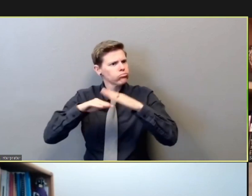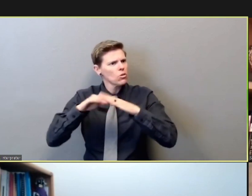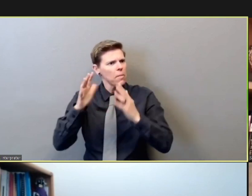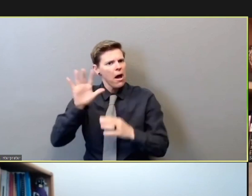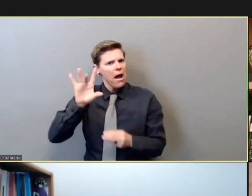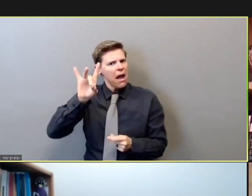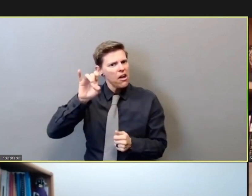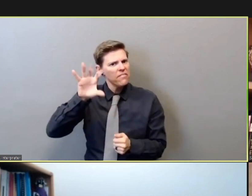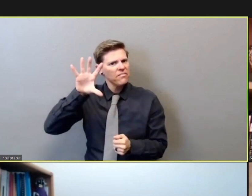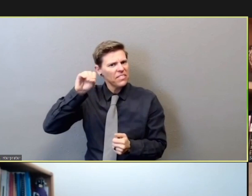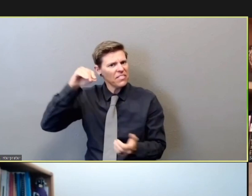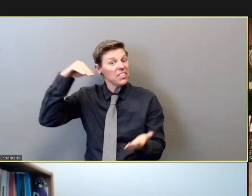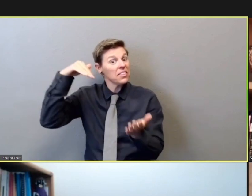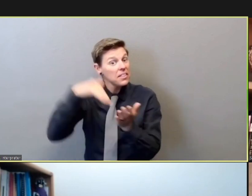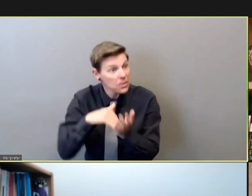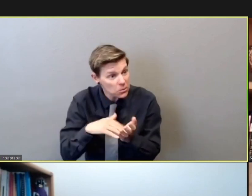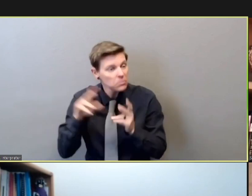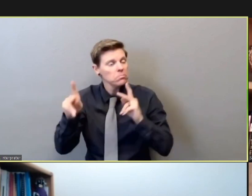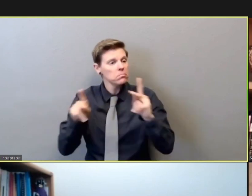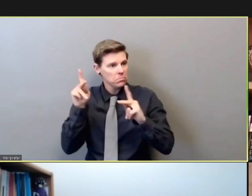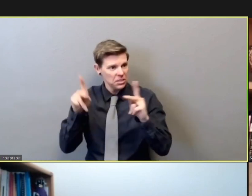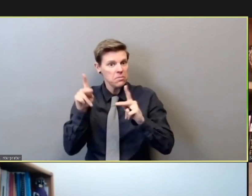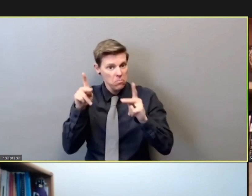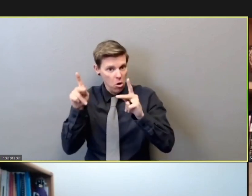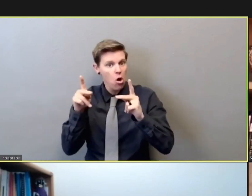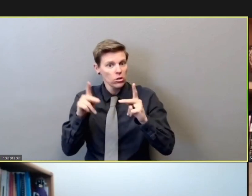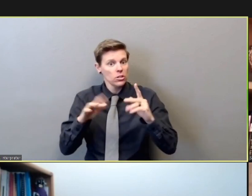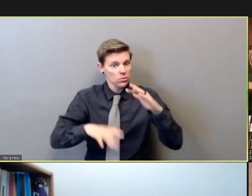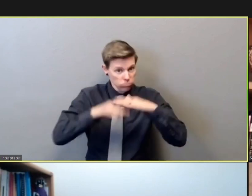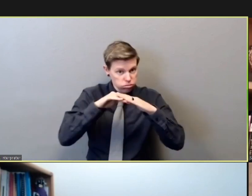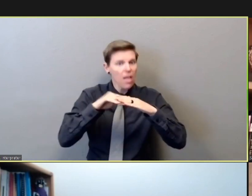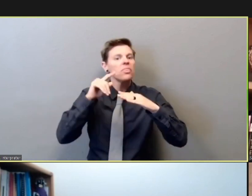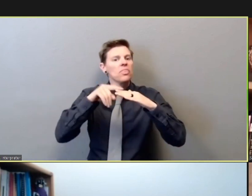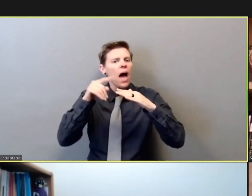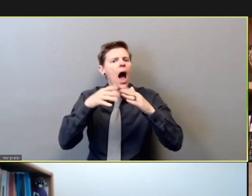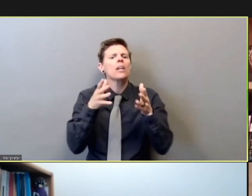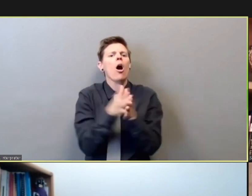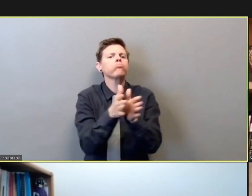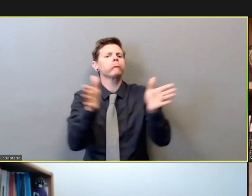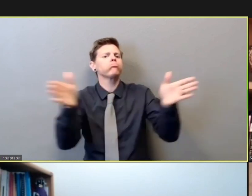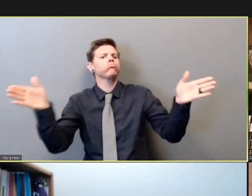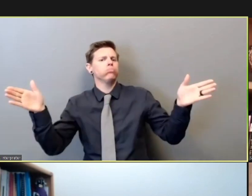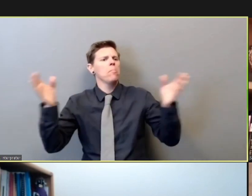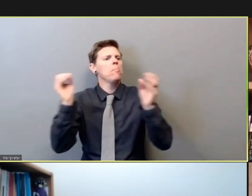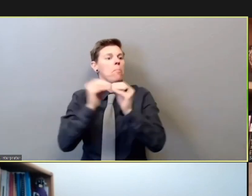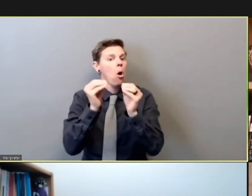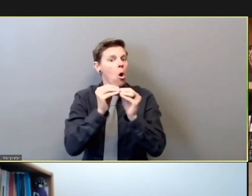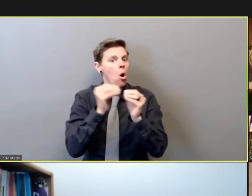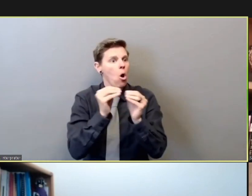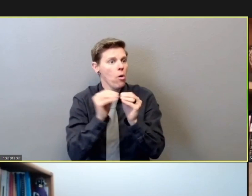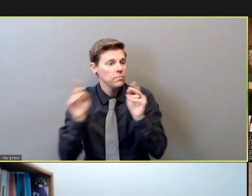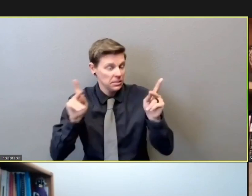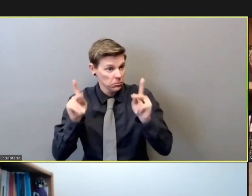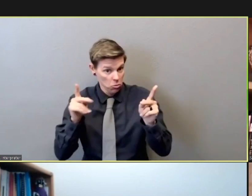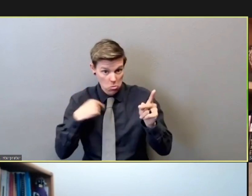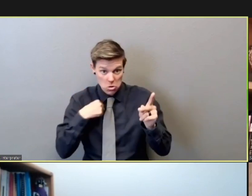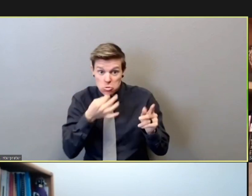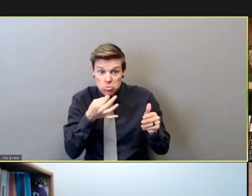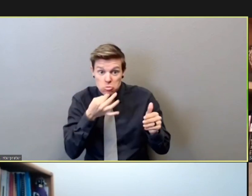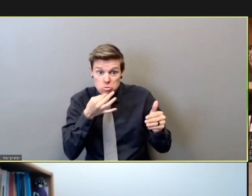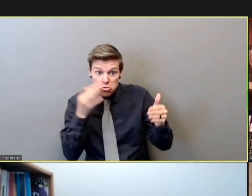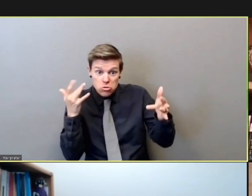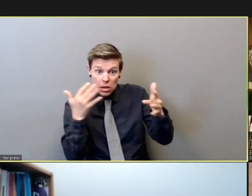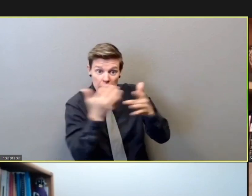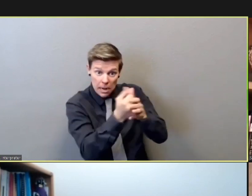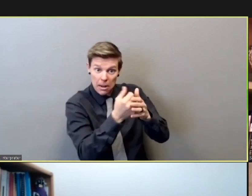group, which of course includes teachers. So how close are we to that 60% goal? And to add on to that, there's